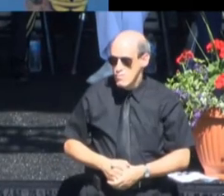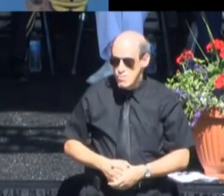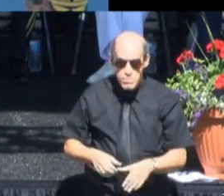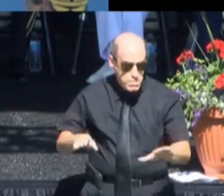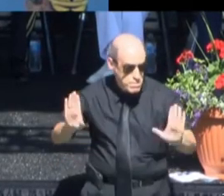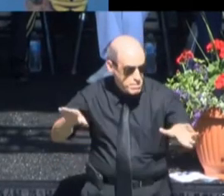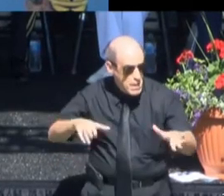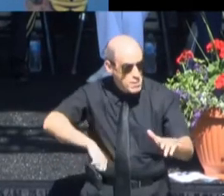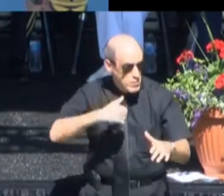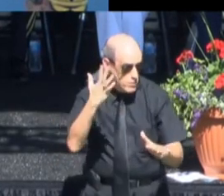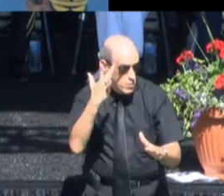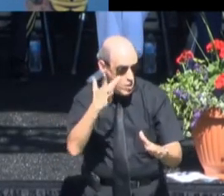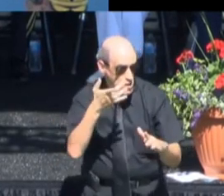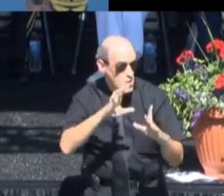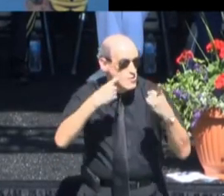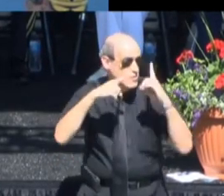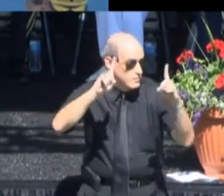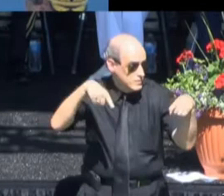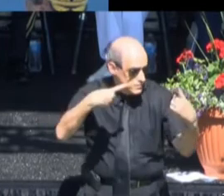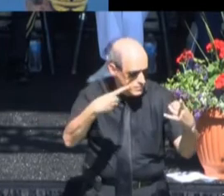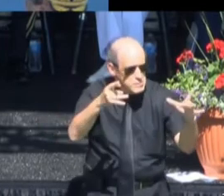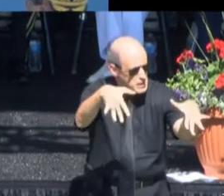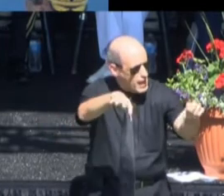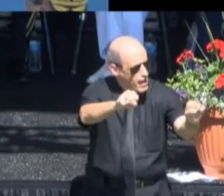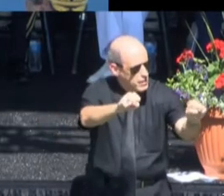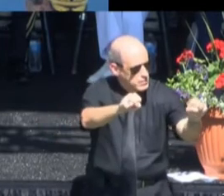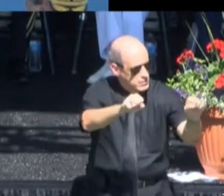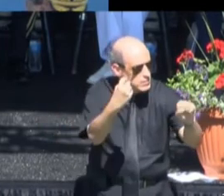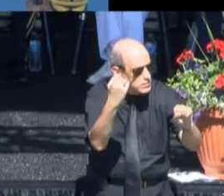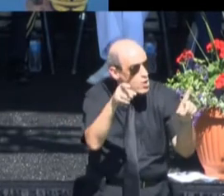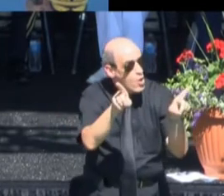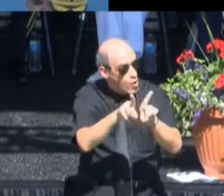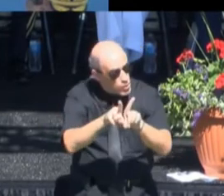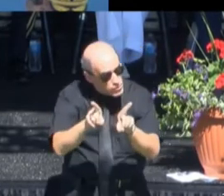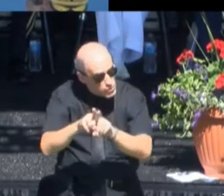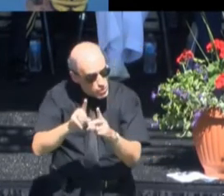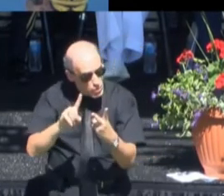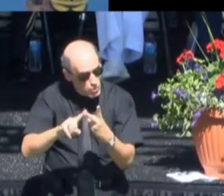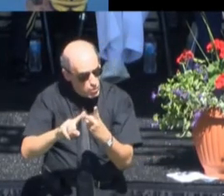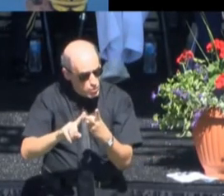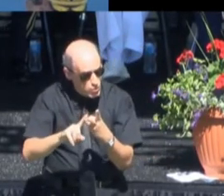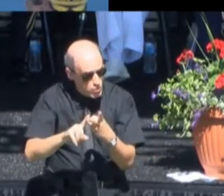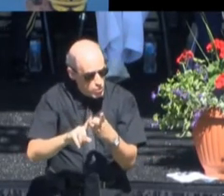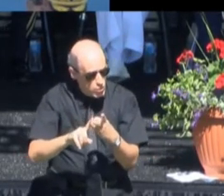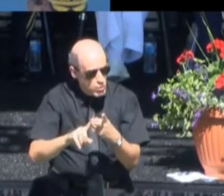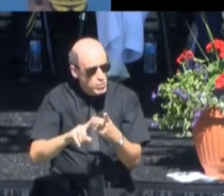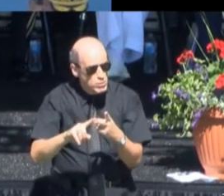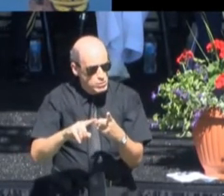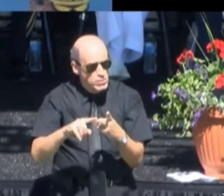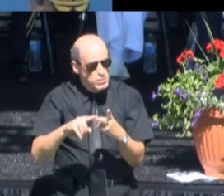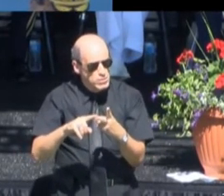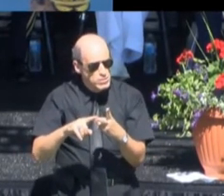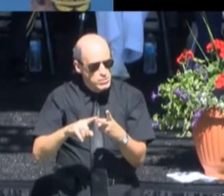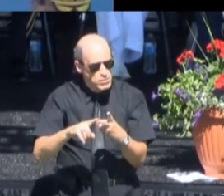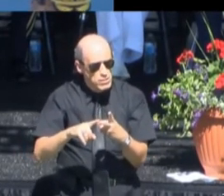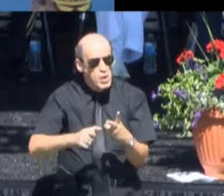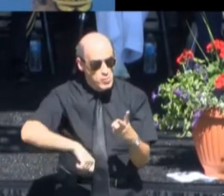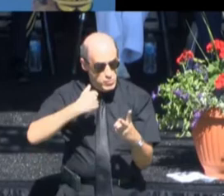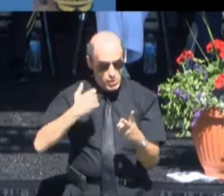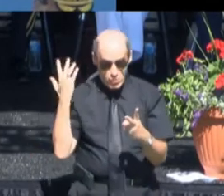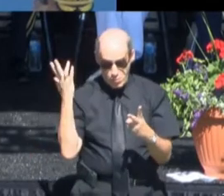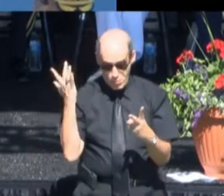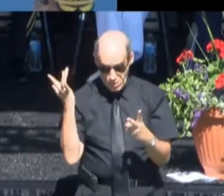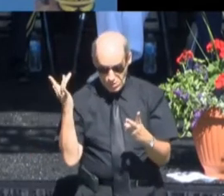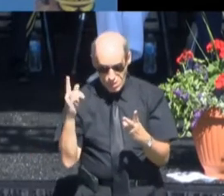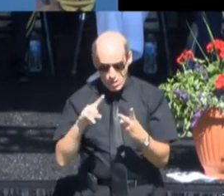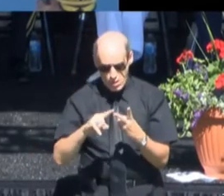Not just for what you've accomplished to get to this point today, which is quite a lot,